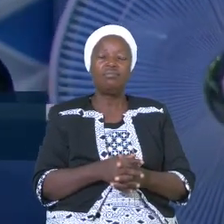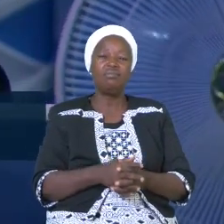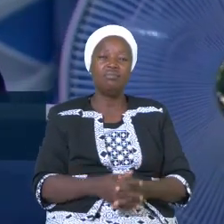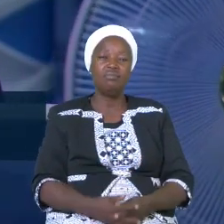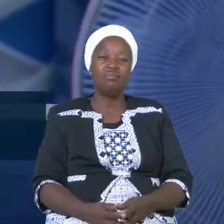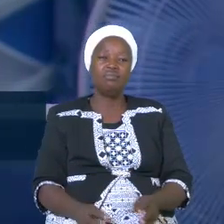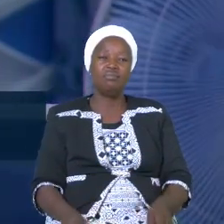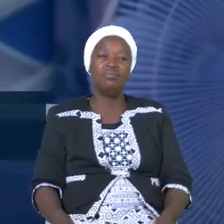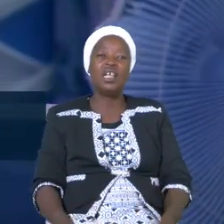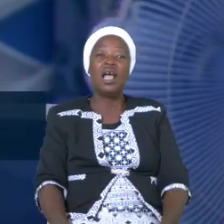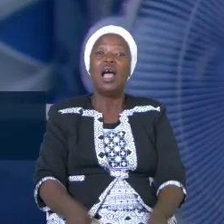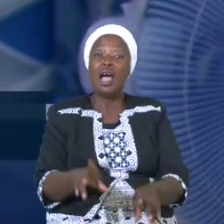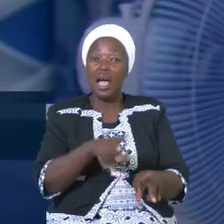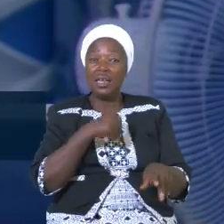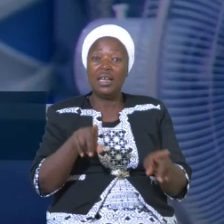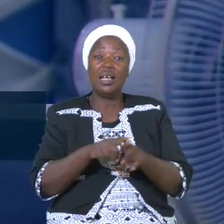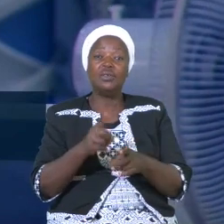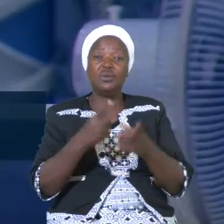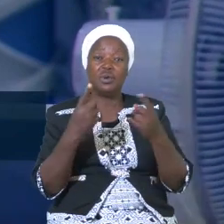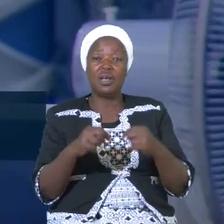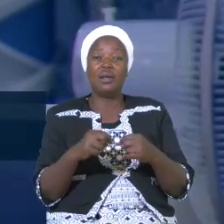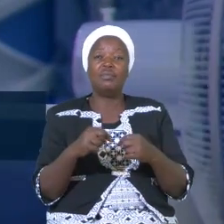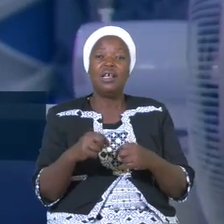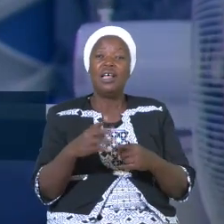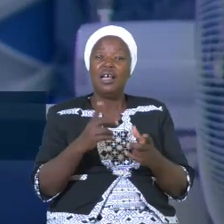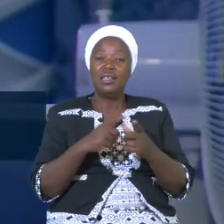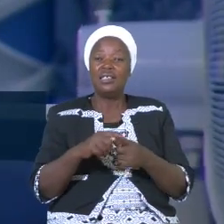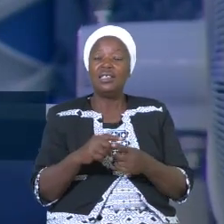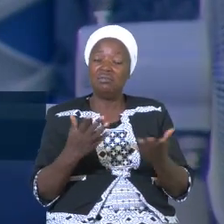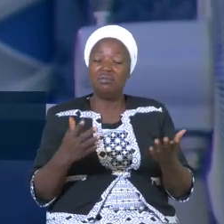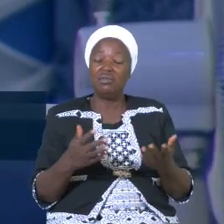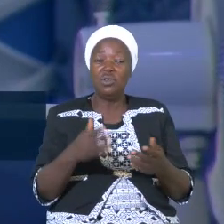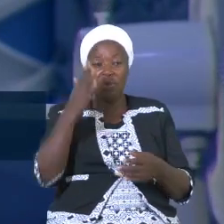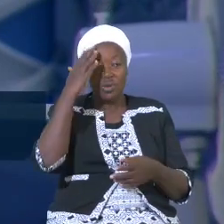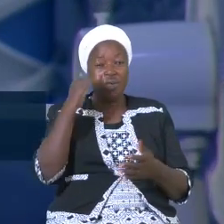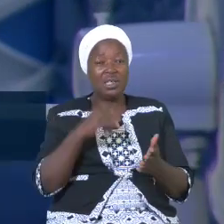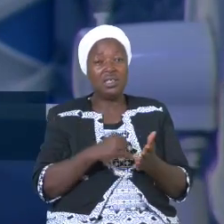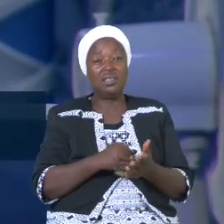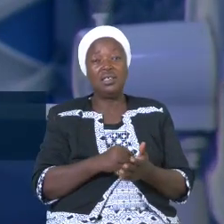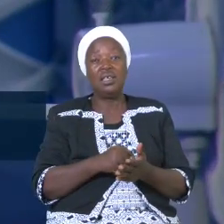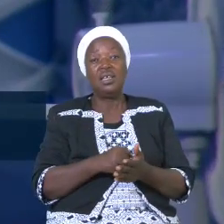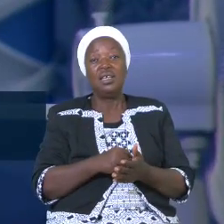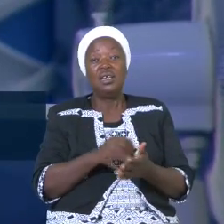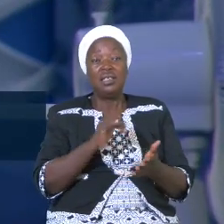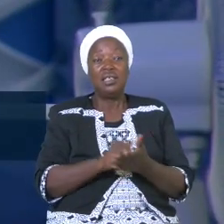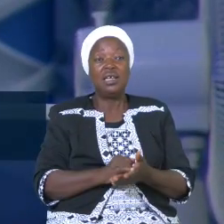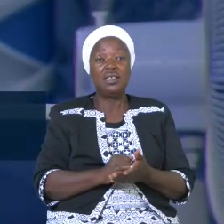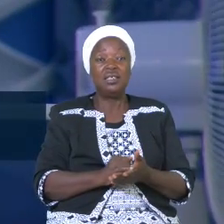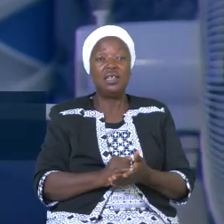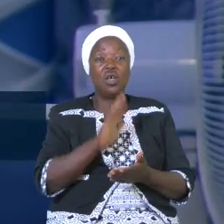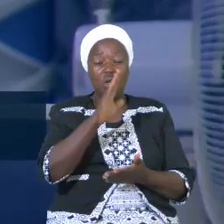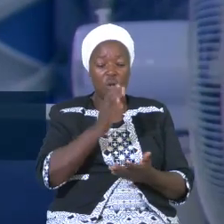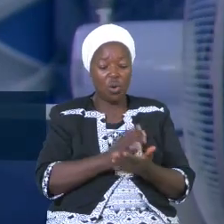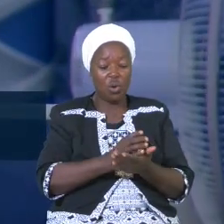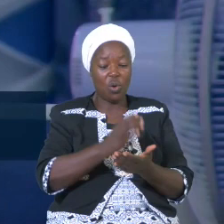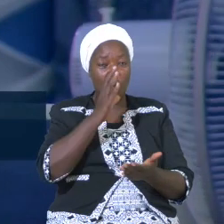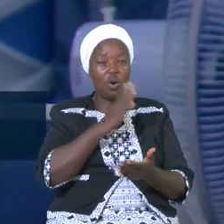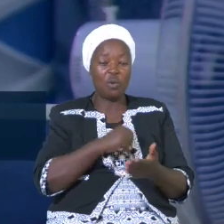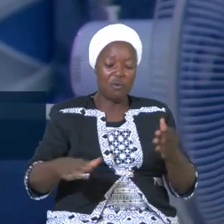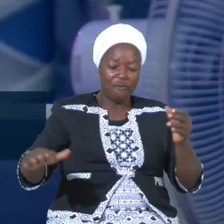and as you heard a while ago your curve will run over